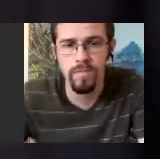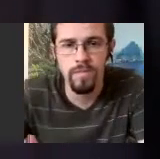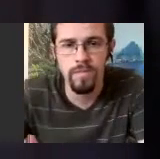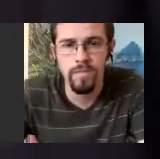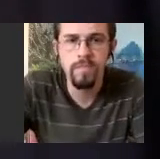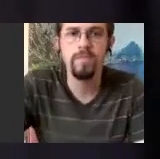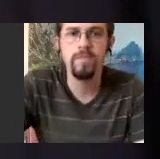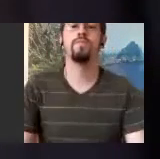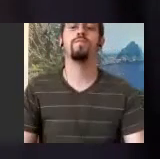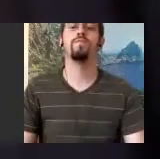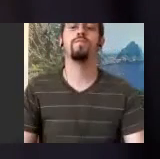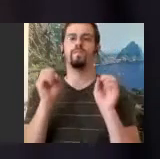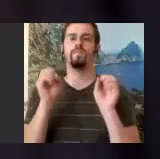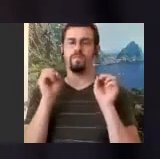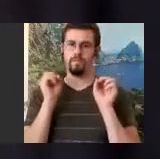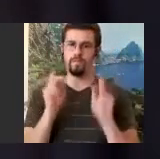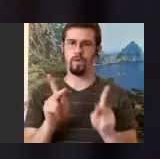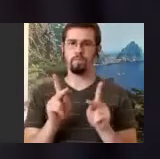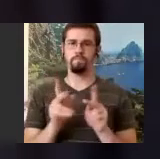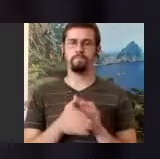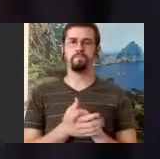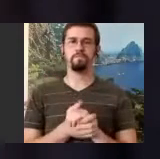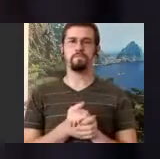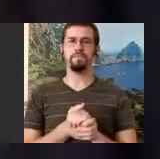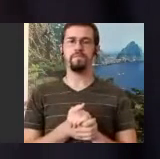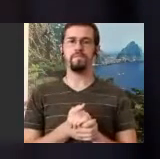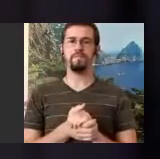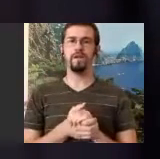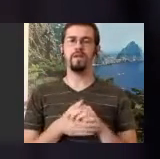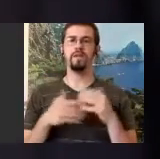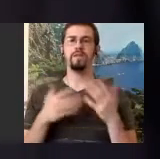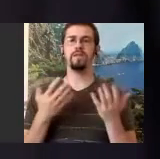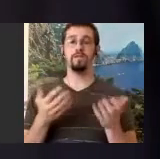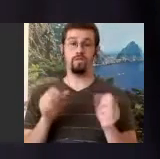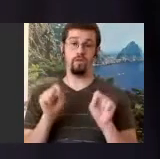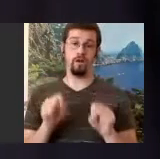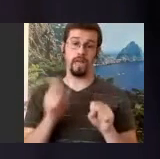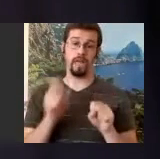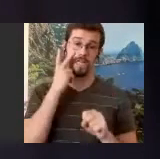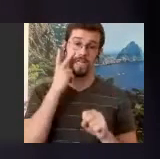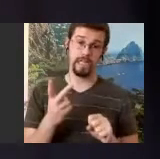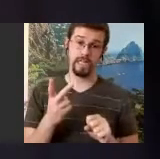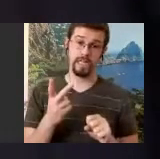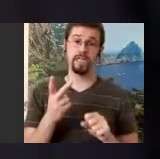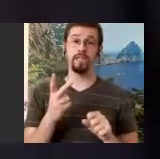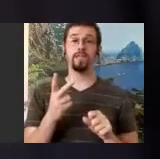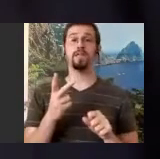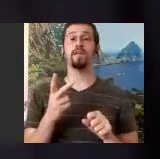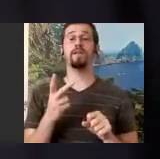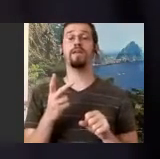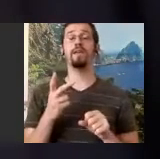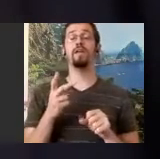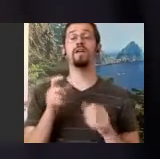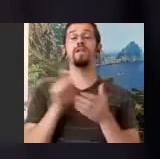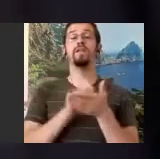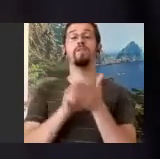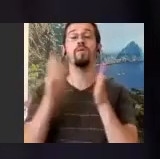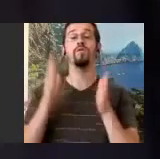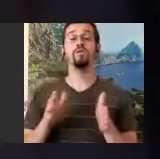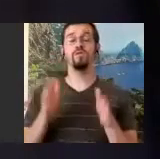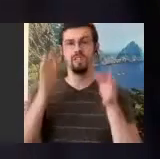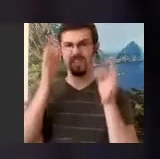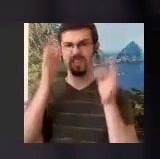So you can see that the composer has chosen to use a modified form of standard notation that